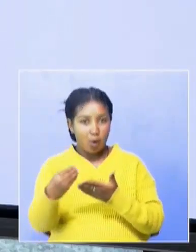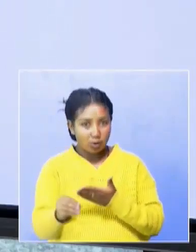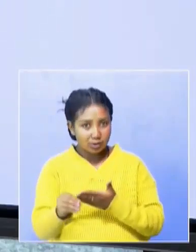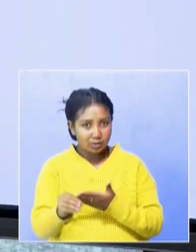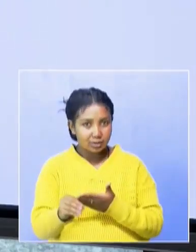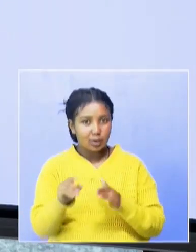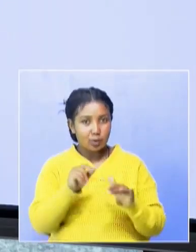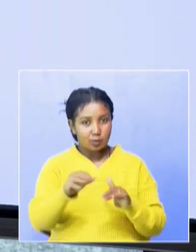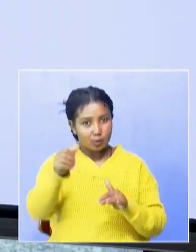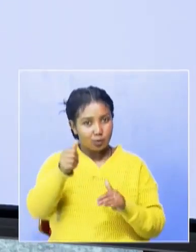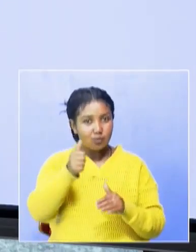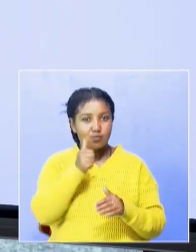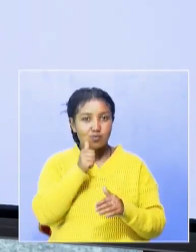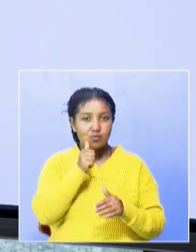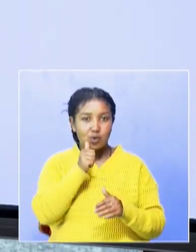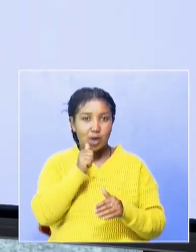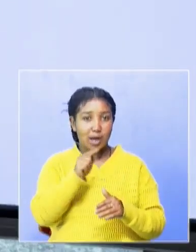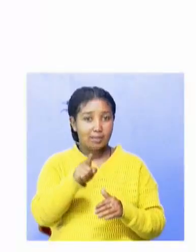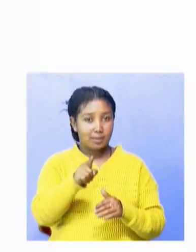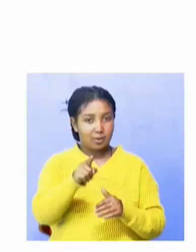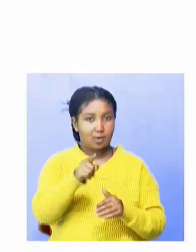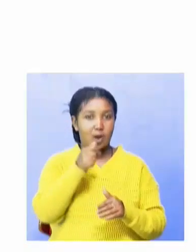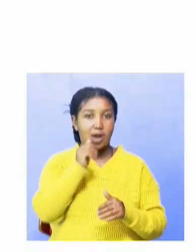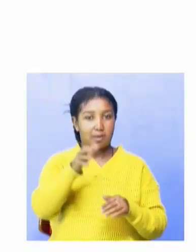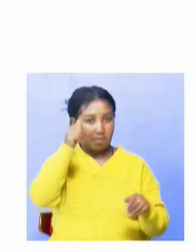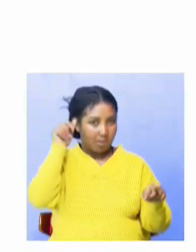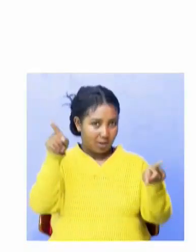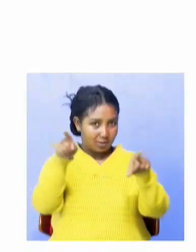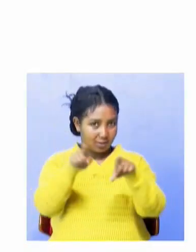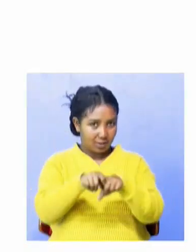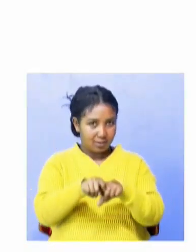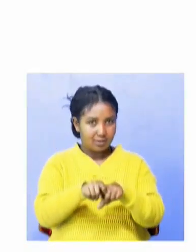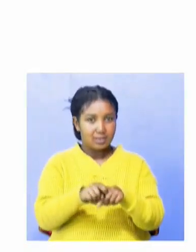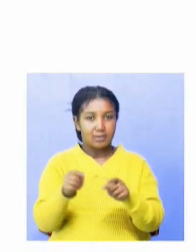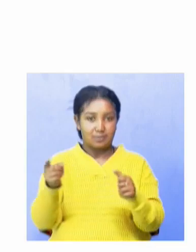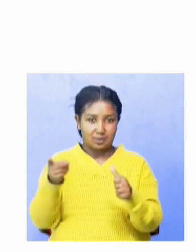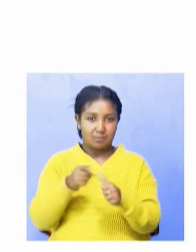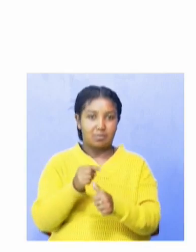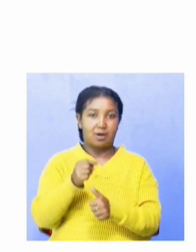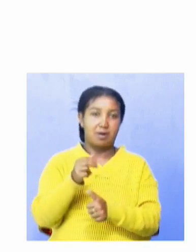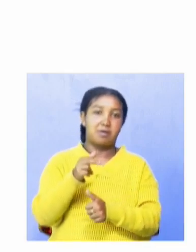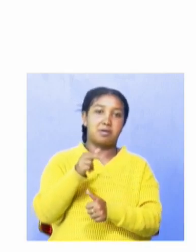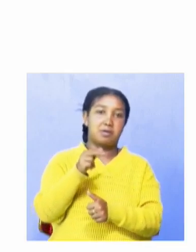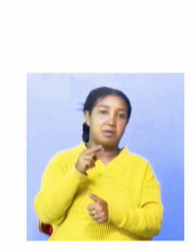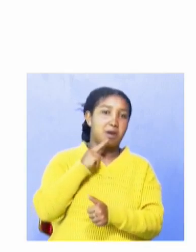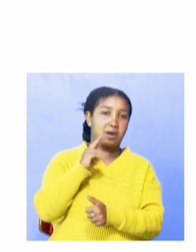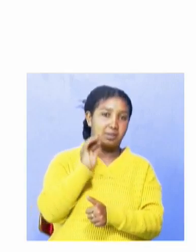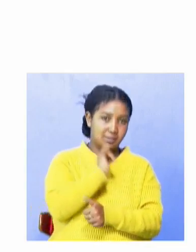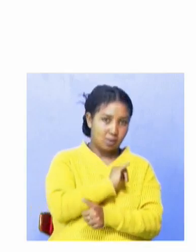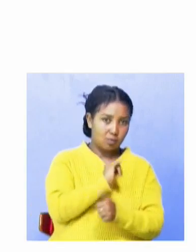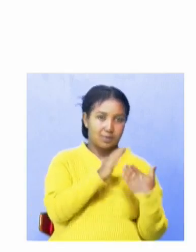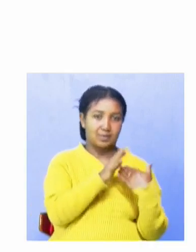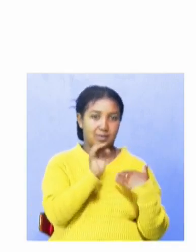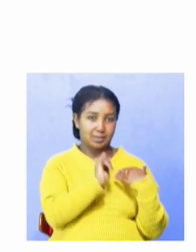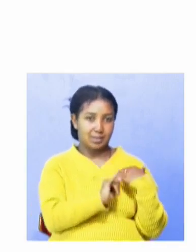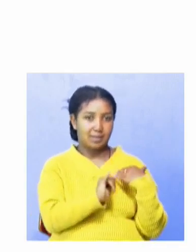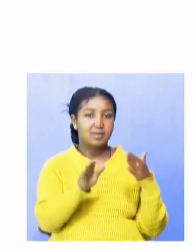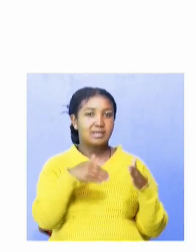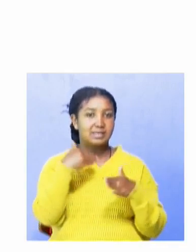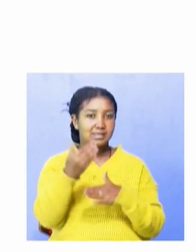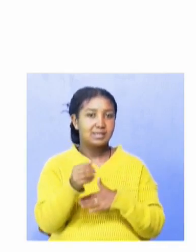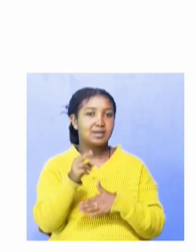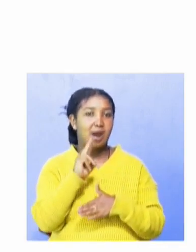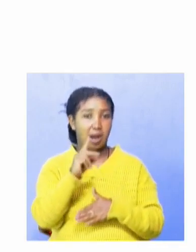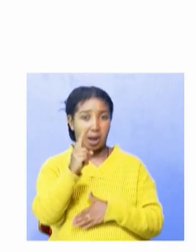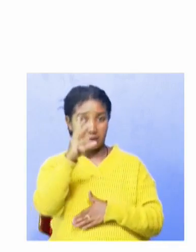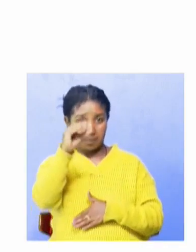brother. Yes, please. You can start from Rihanna. because the subject is the same. Then since Rihanna